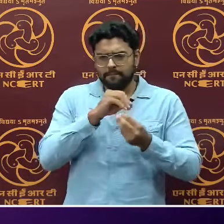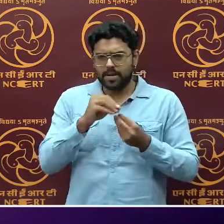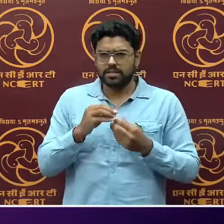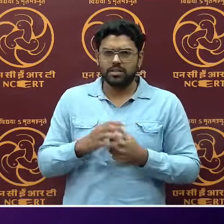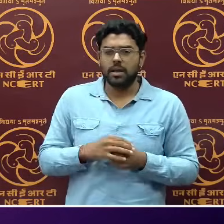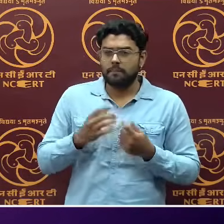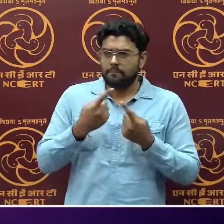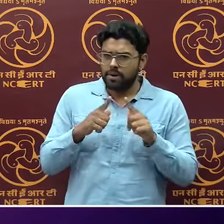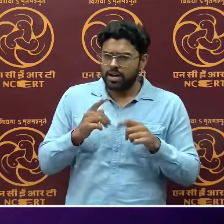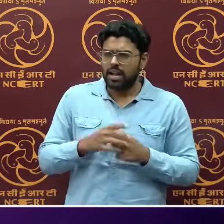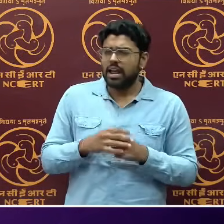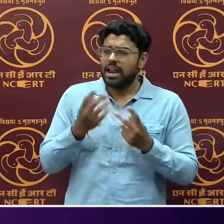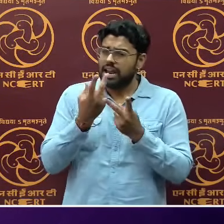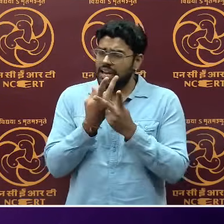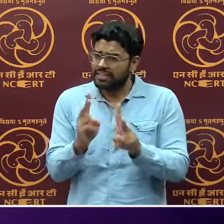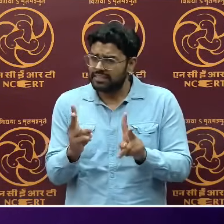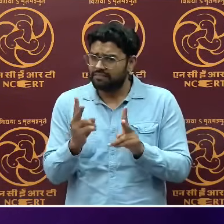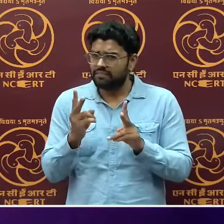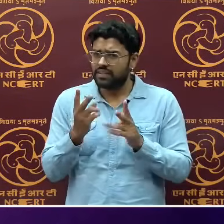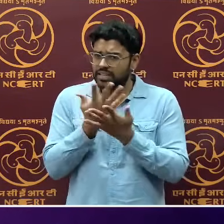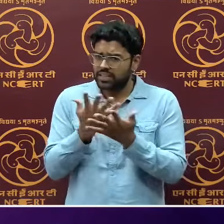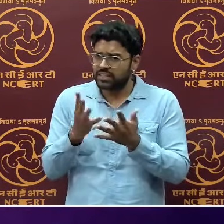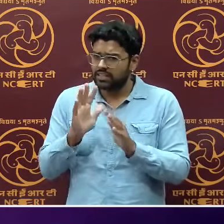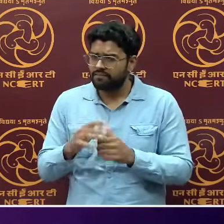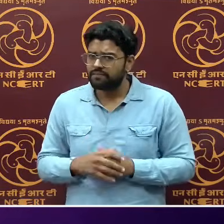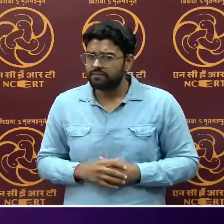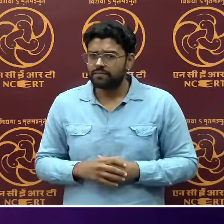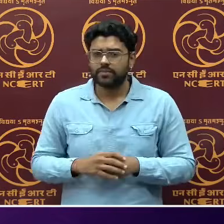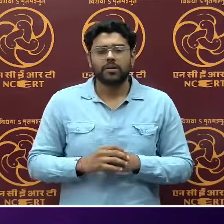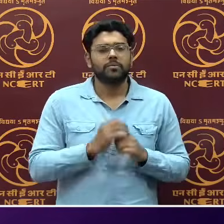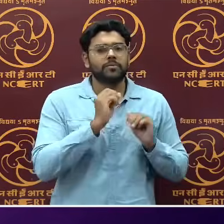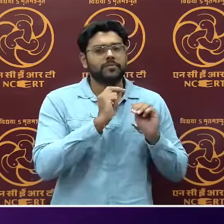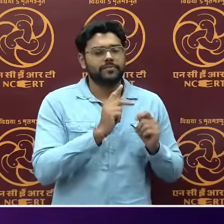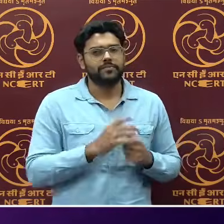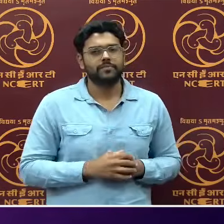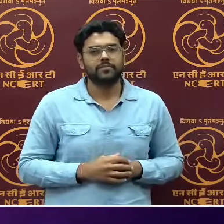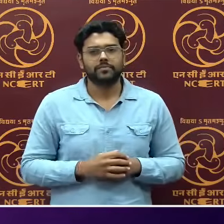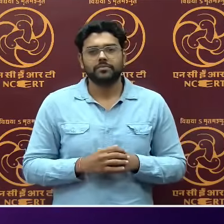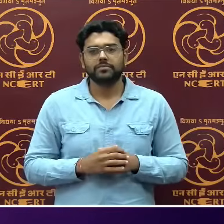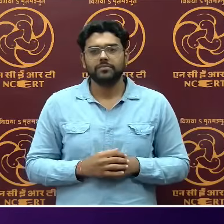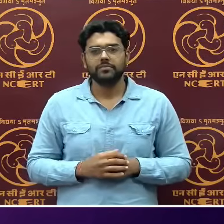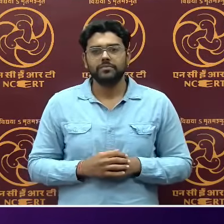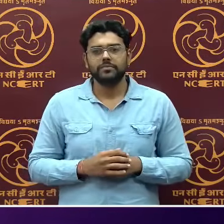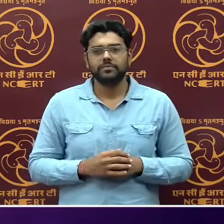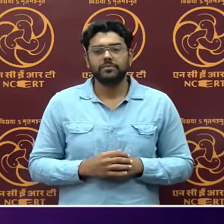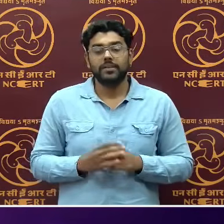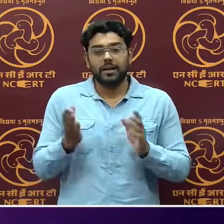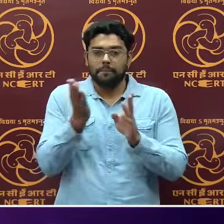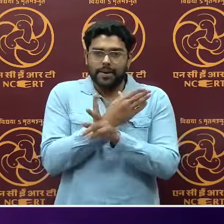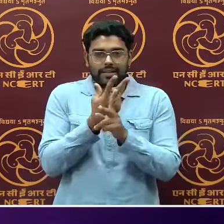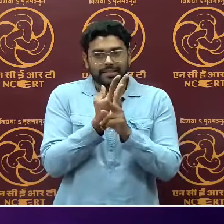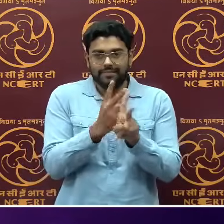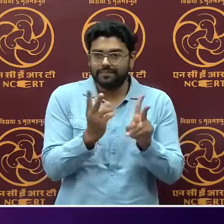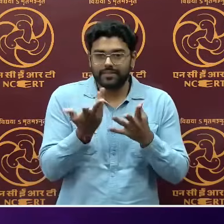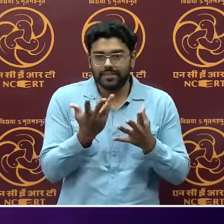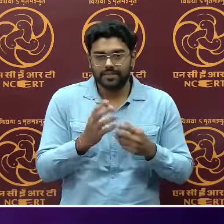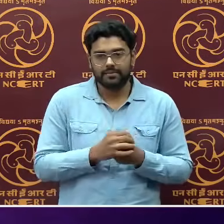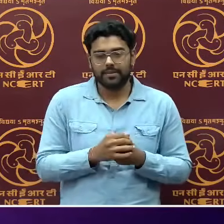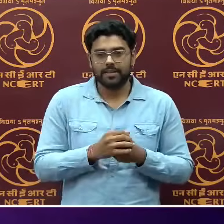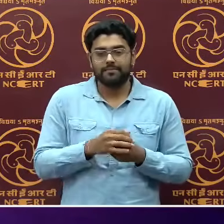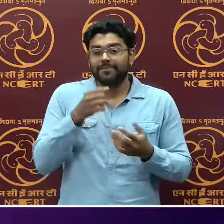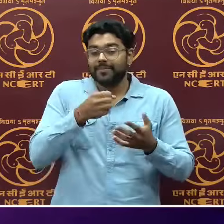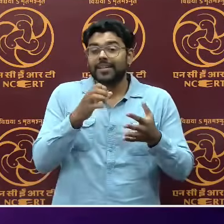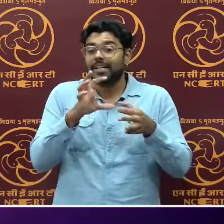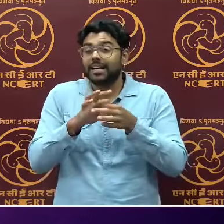we have any other type of substances? Okay, so the earlier differentiation was, it was